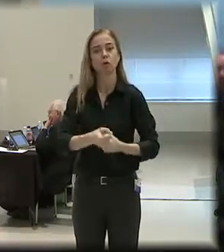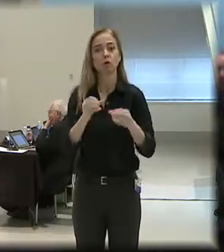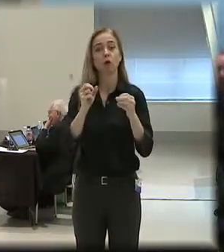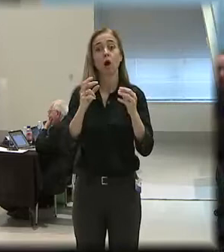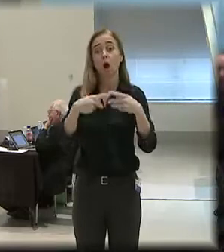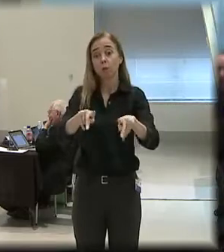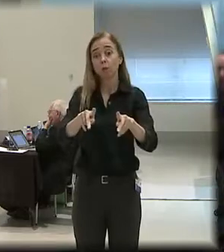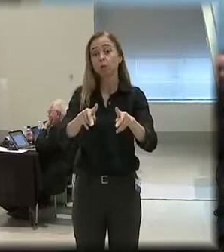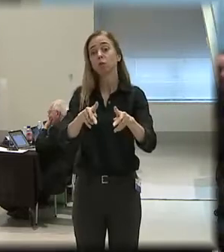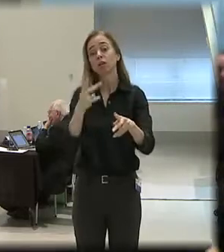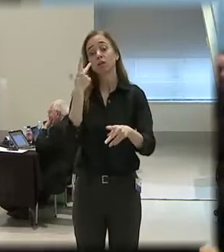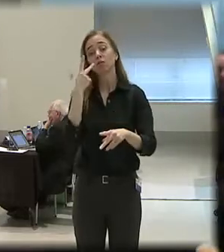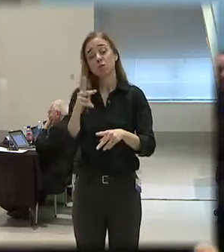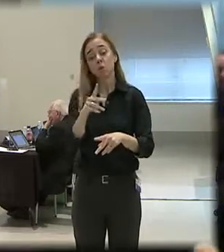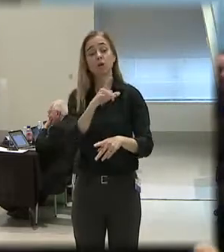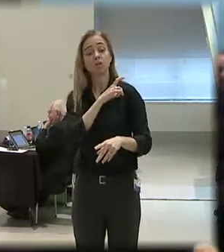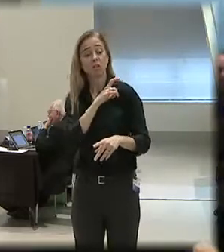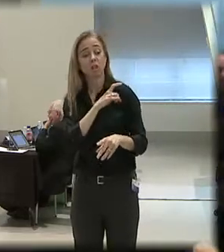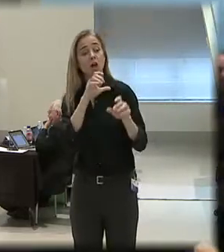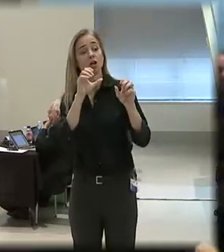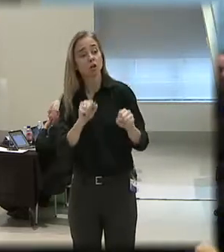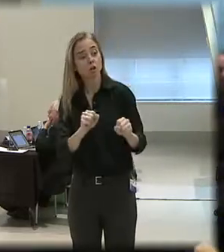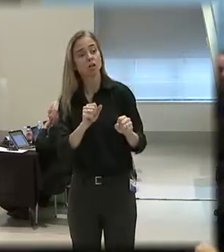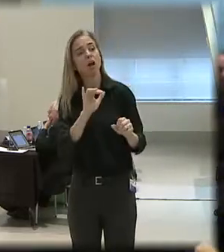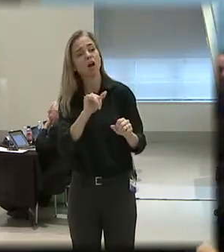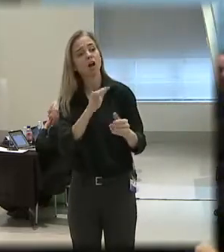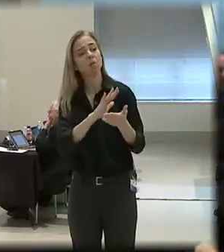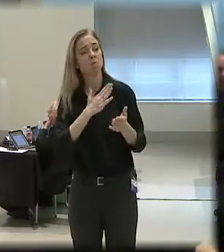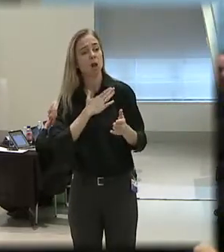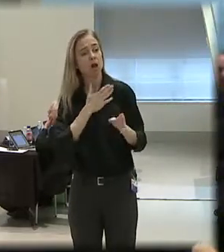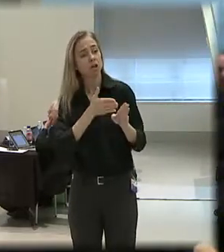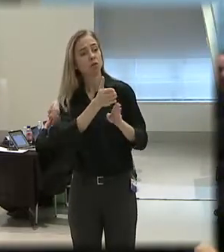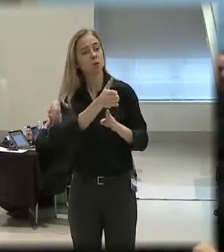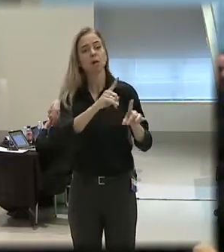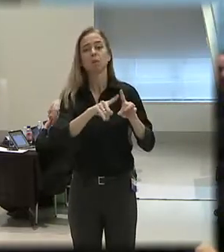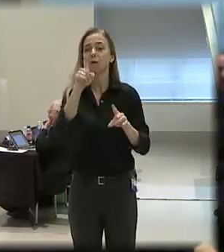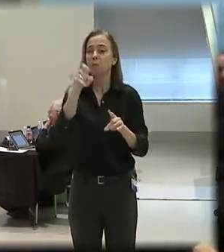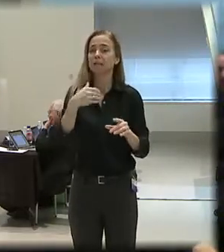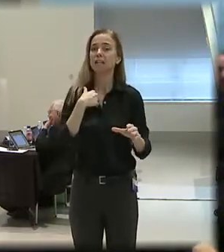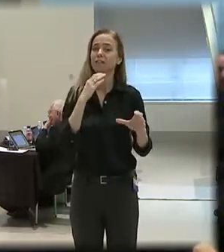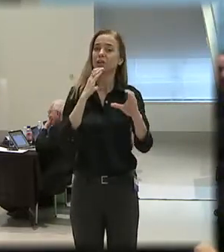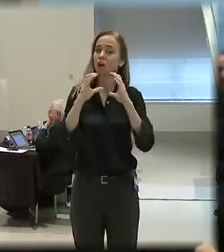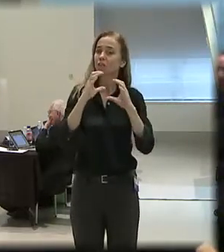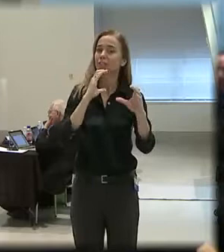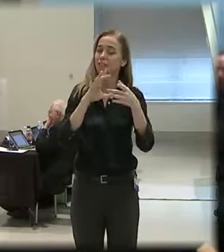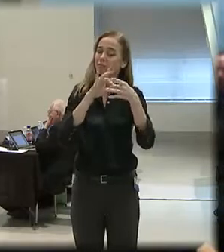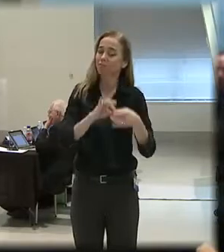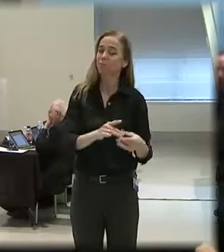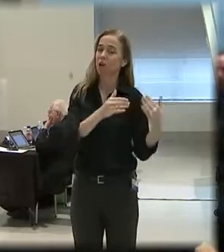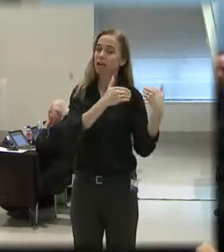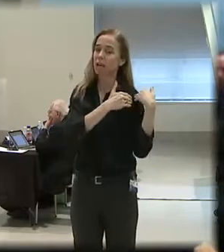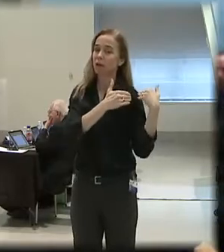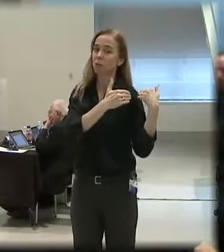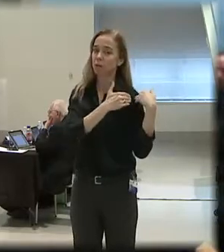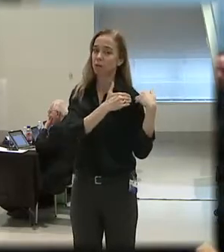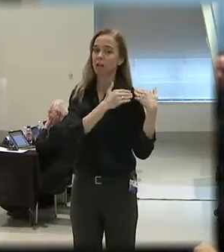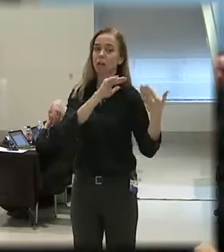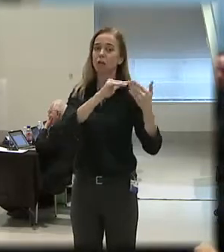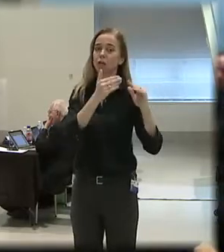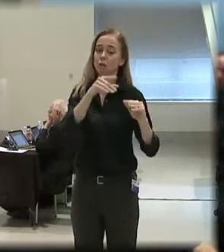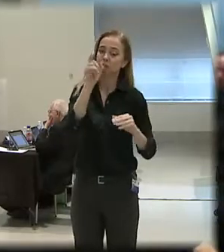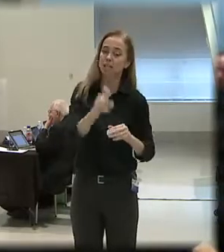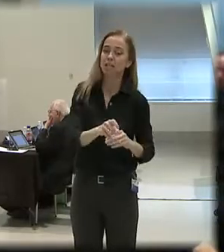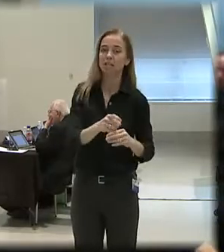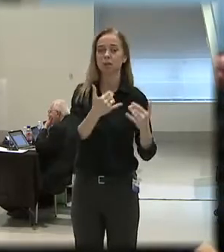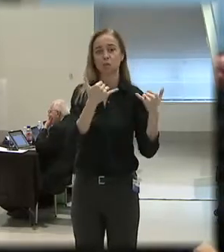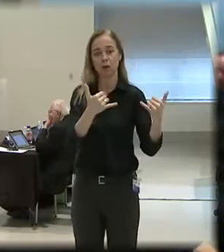for young people to see law enforcement as a potential career. But we have to have a conversation about accountability. That's what the community needs right now, and that's